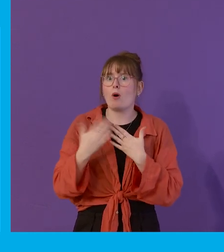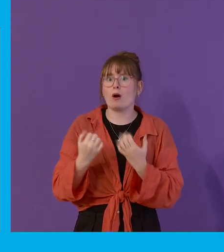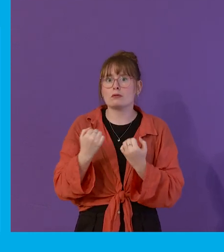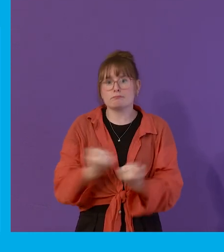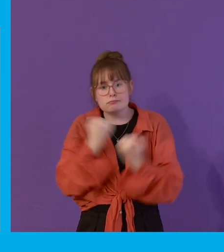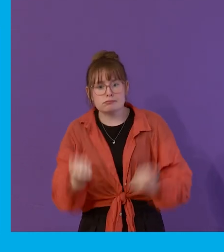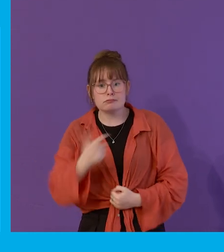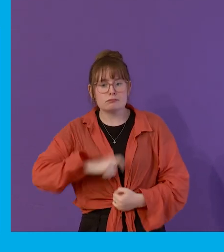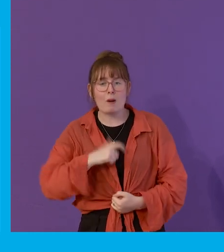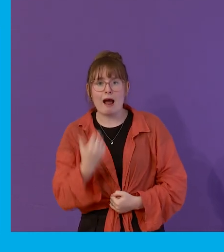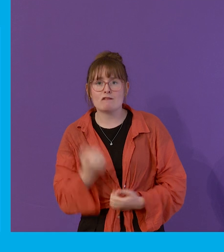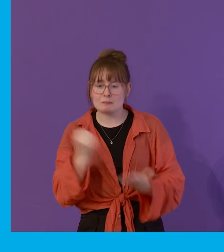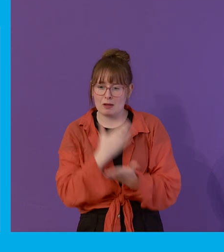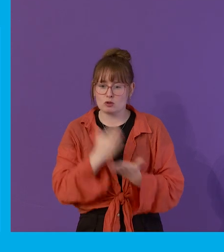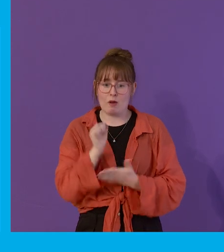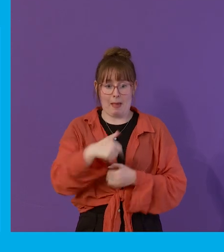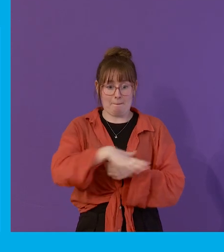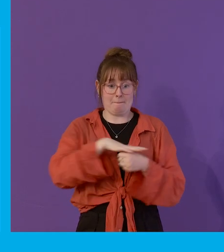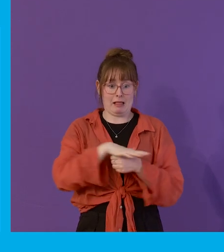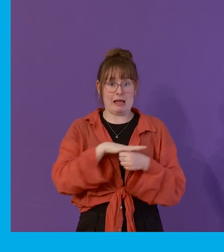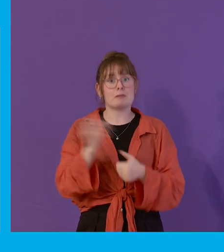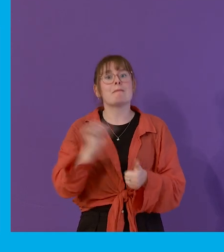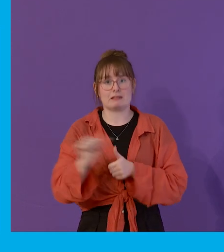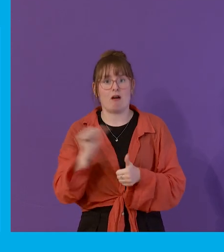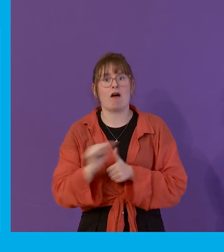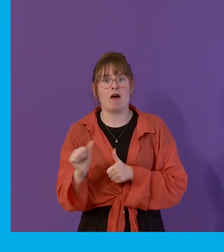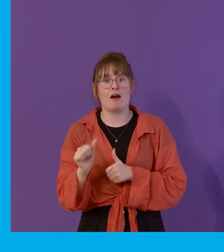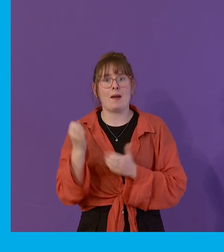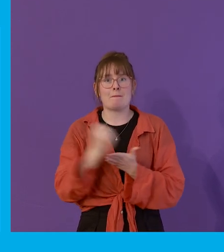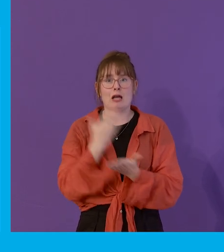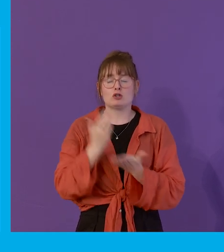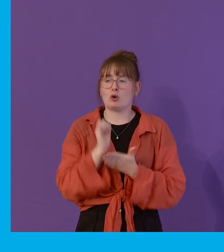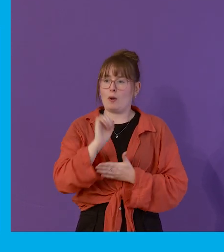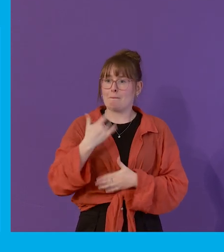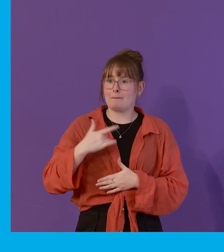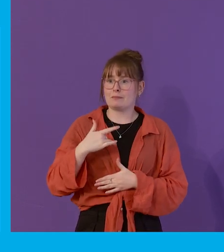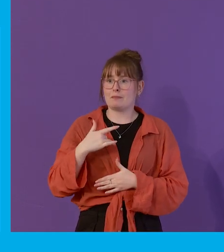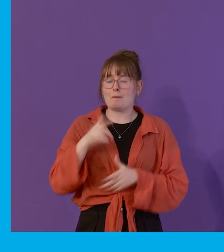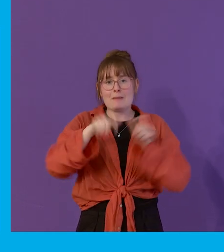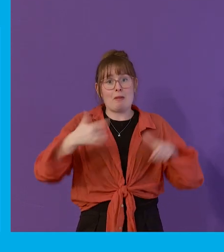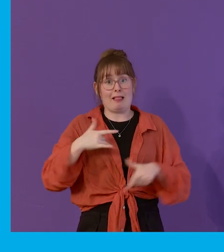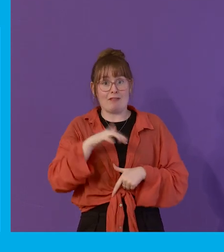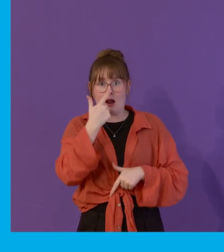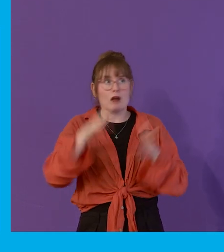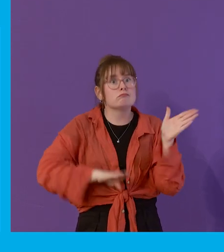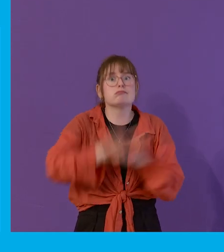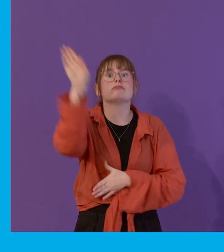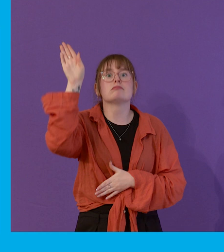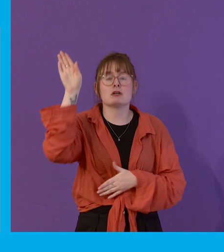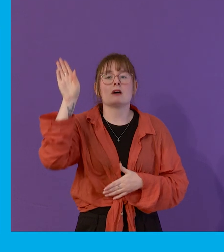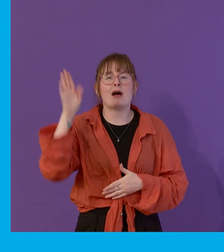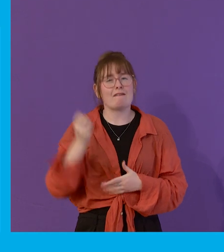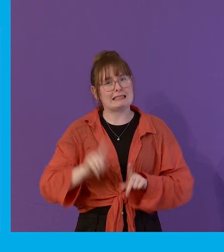around place shaping, making the place a better, creating the conditions for people to flourish, for communities to flourish, and having a